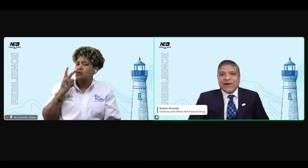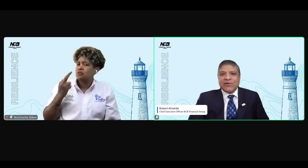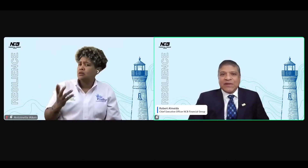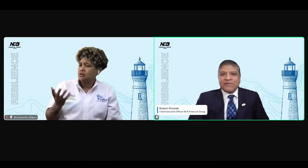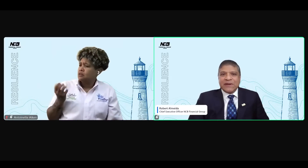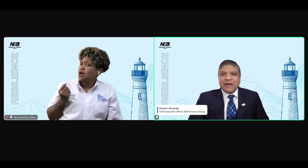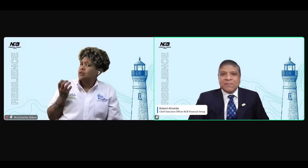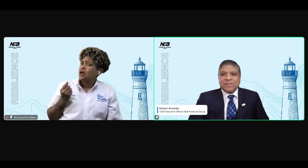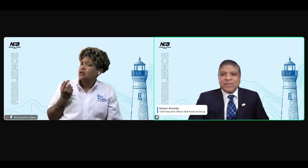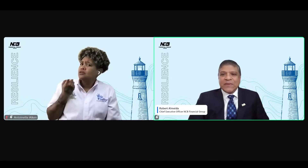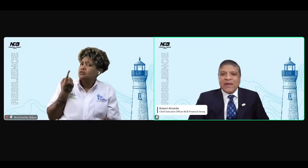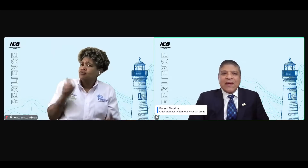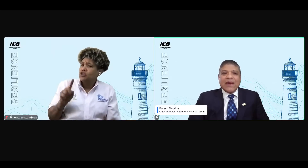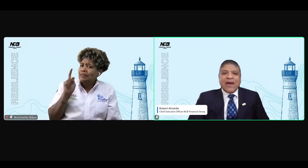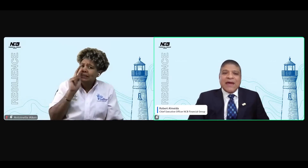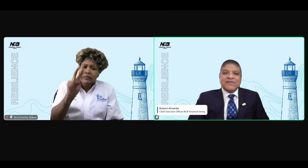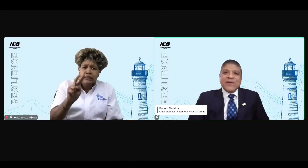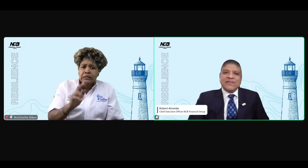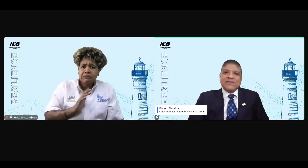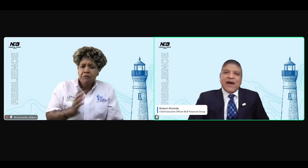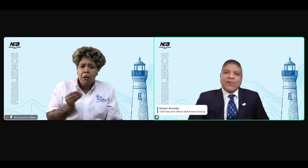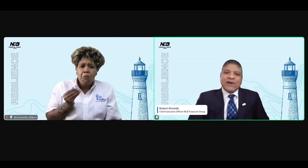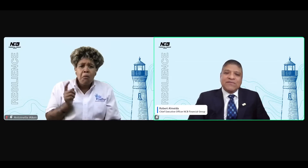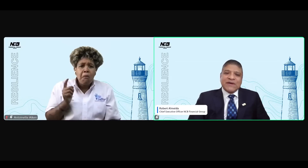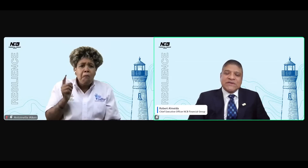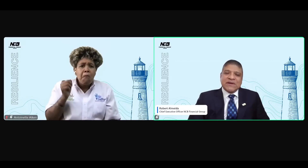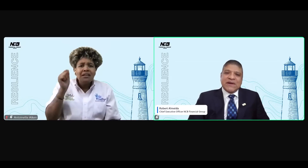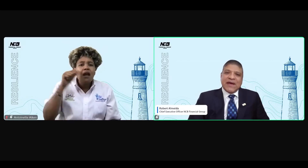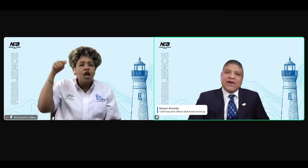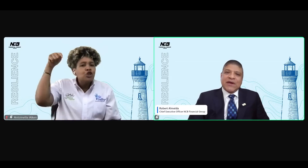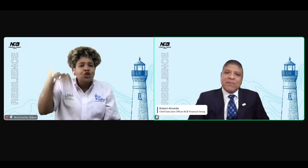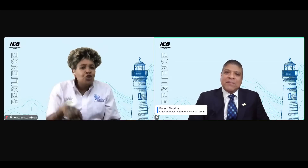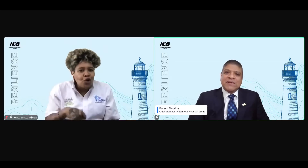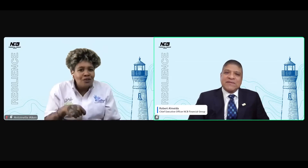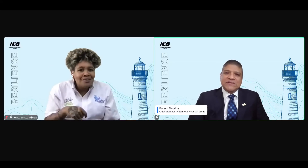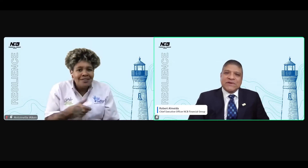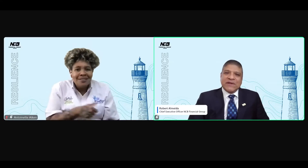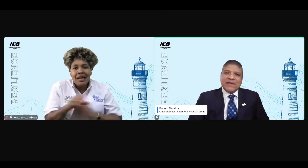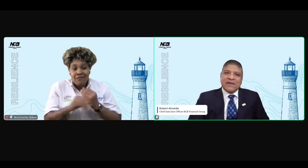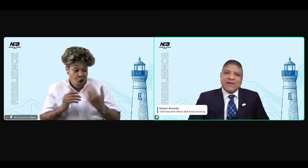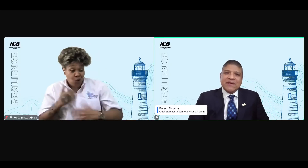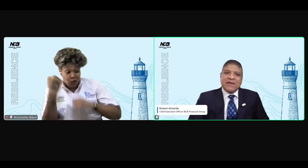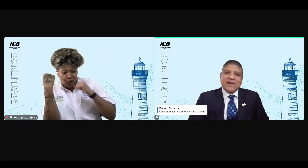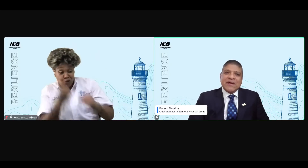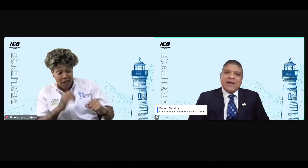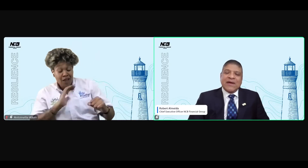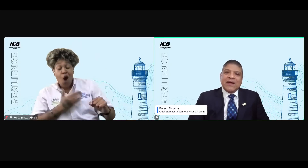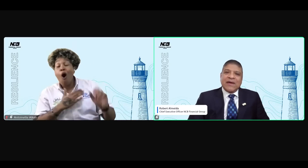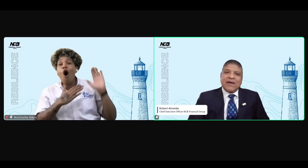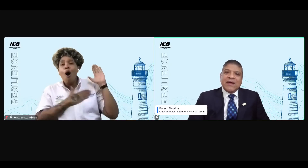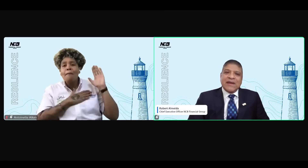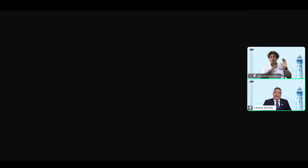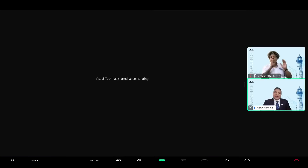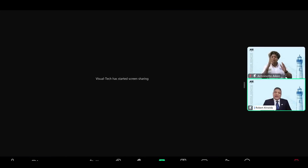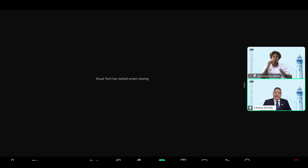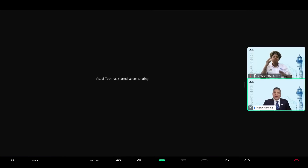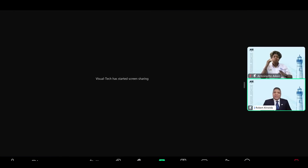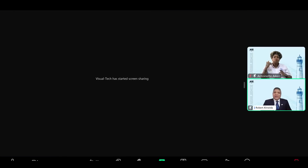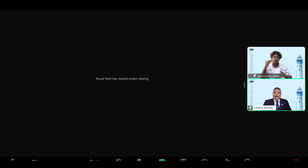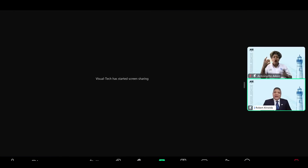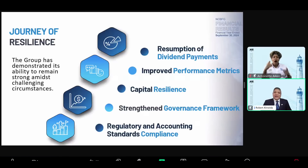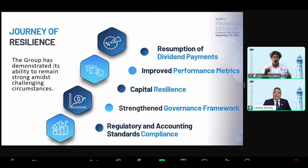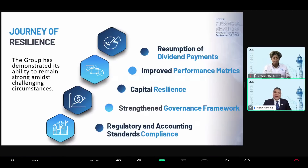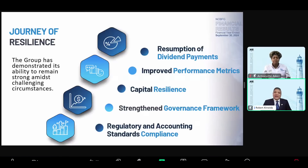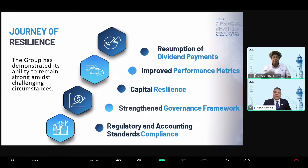You've heard that in our results today. And that strengthens our conviction and our commitment to the journey. In